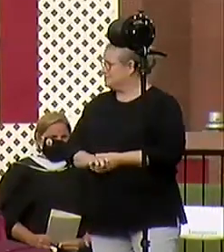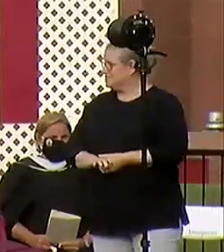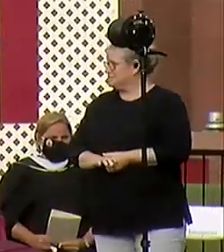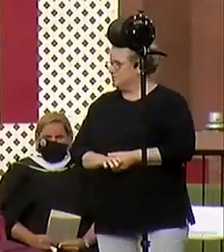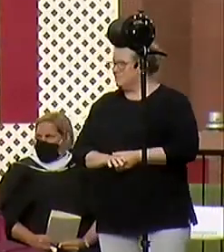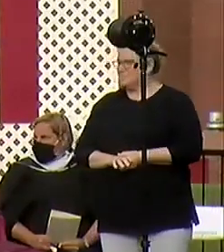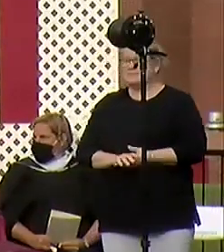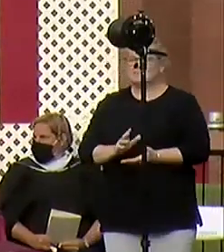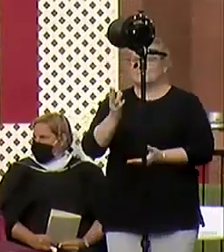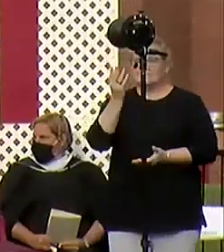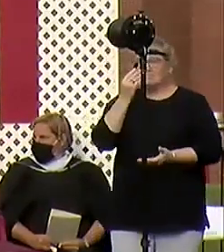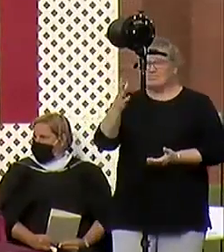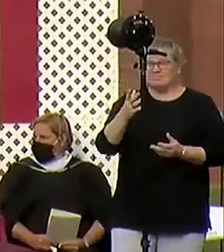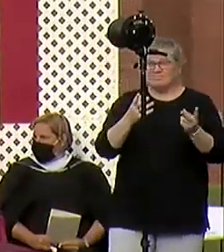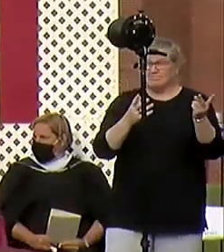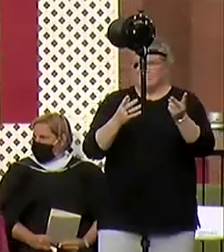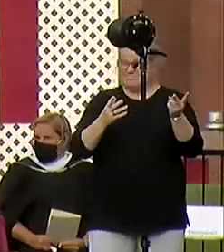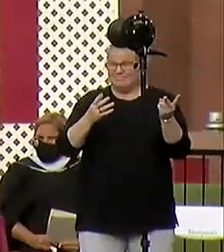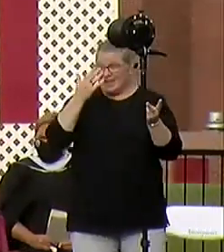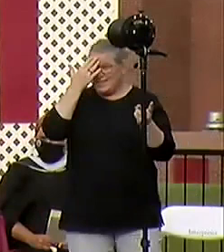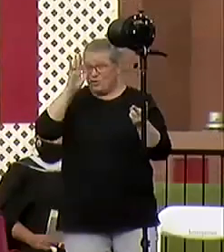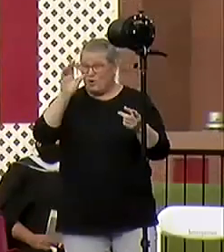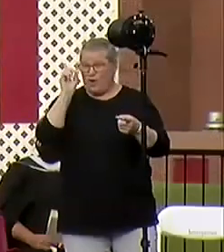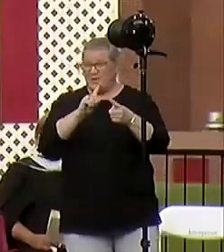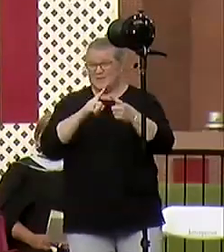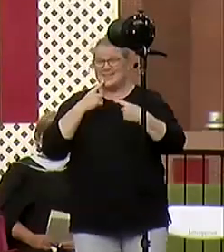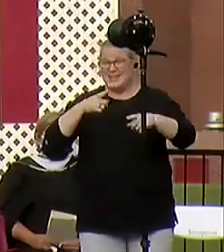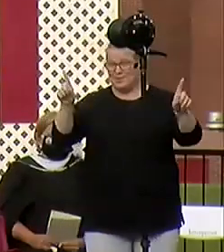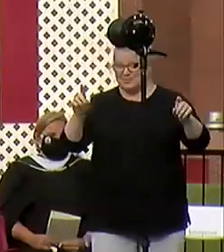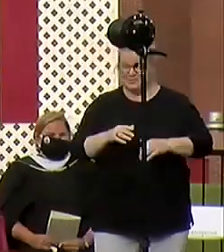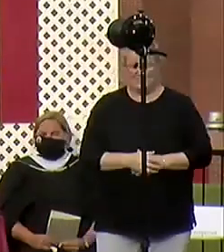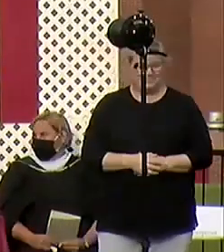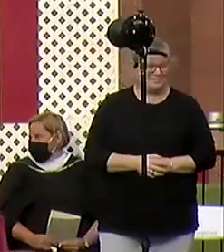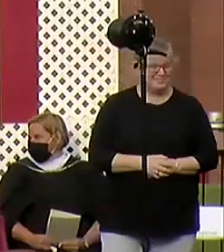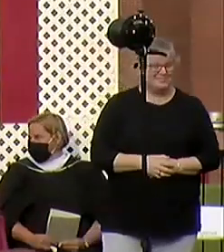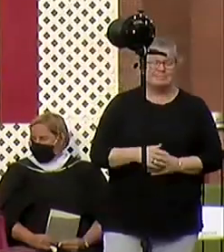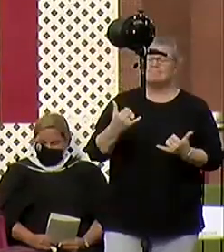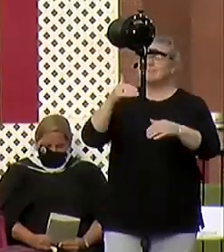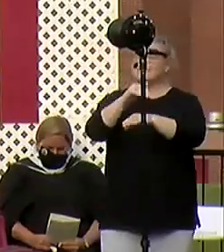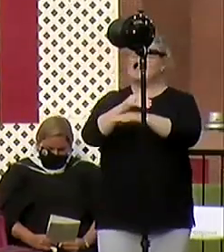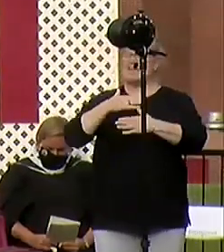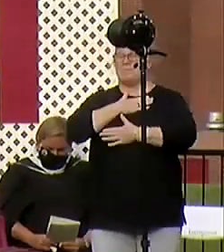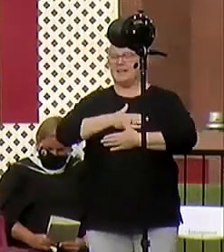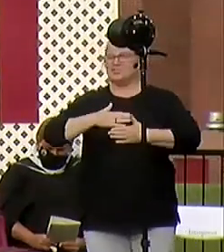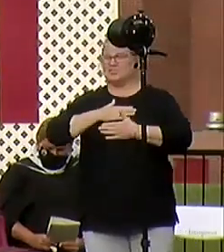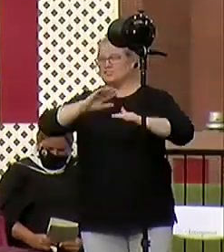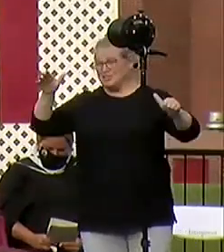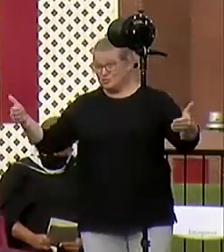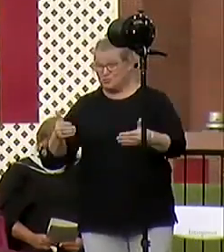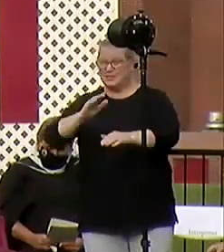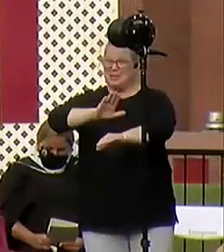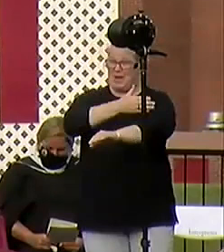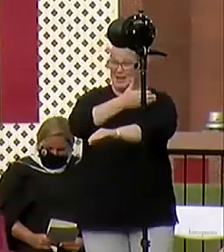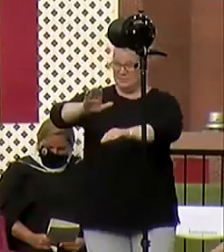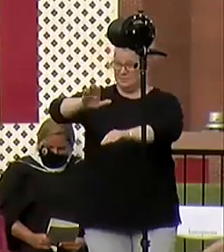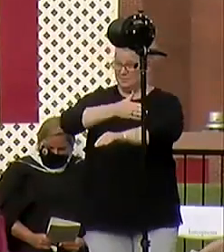Just for the record, they don't know about this until they come on stage. It gives me great pleasure this evening to introduce you to our symphonic band who will perform the